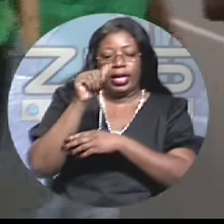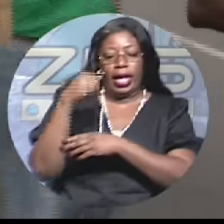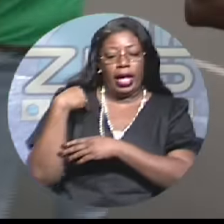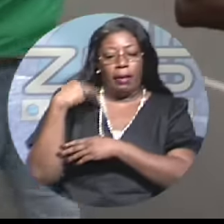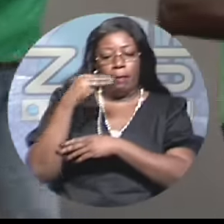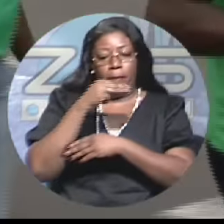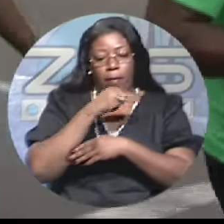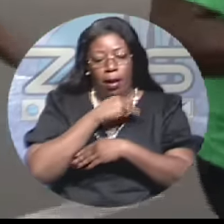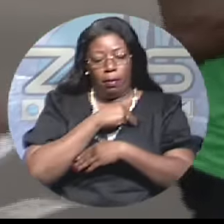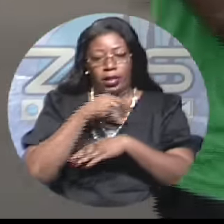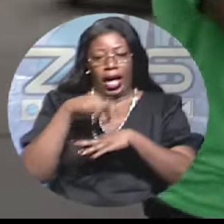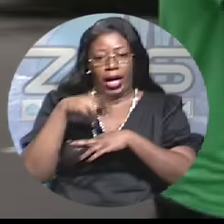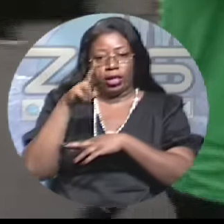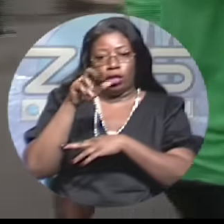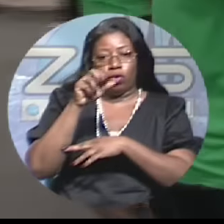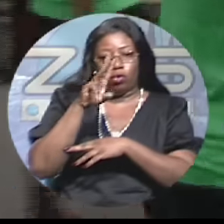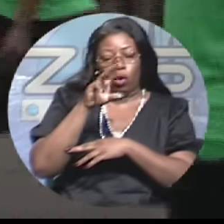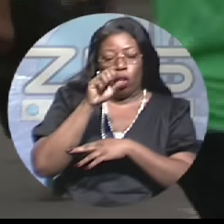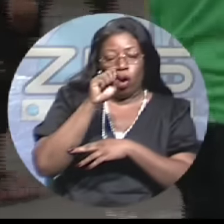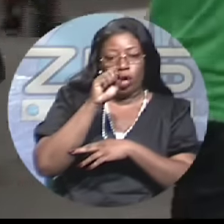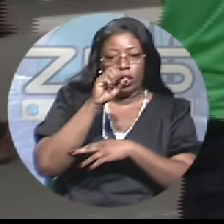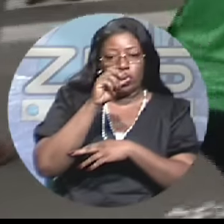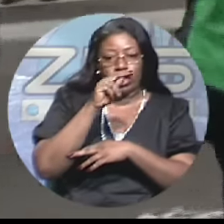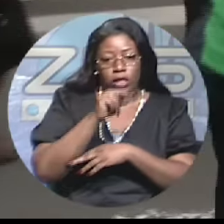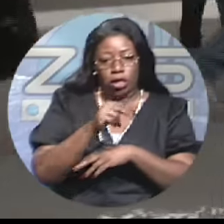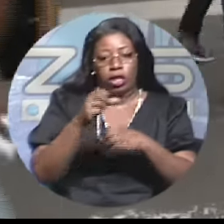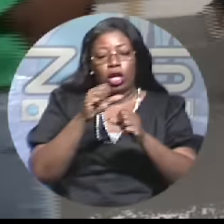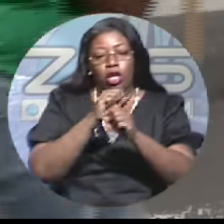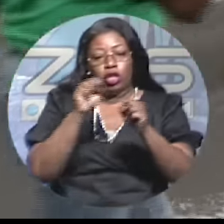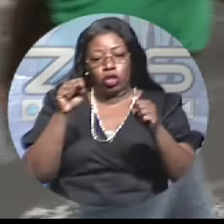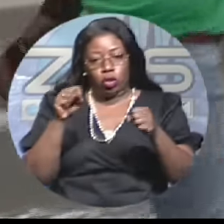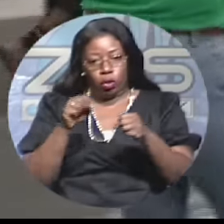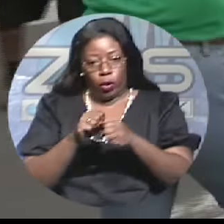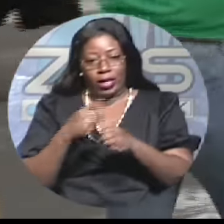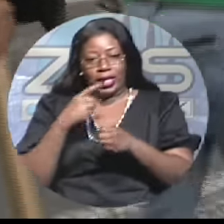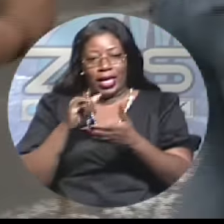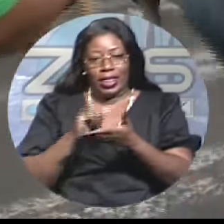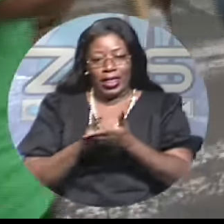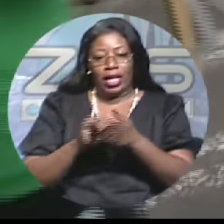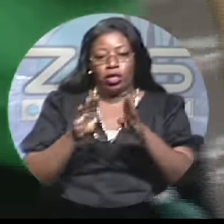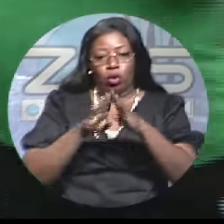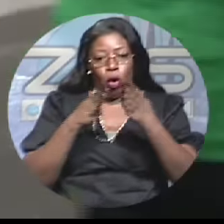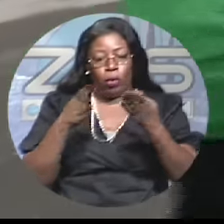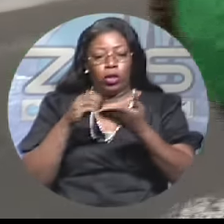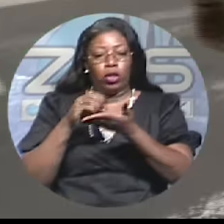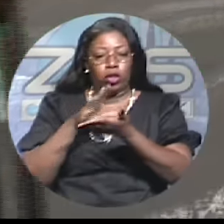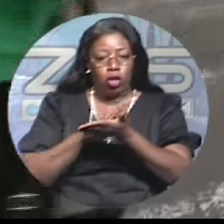in Rawson Square demanding that those documents be made public.